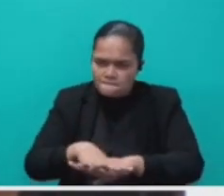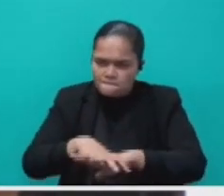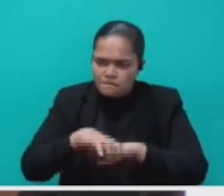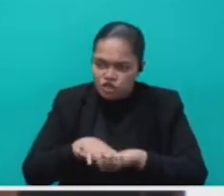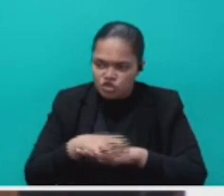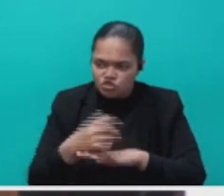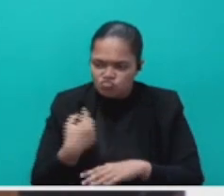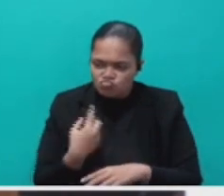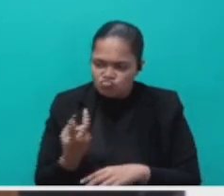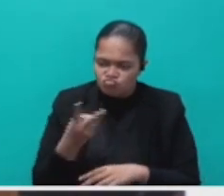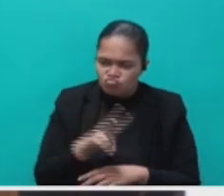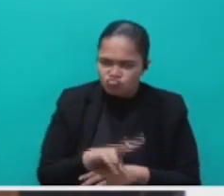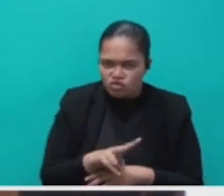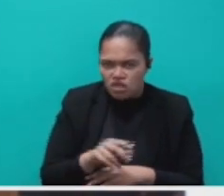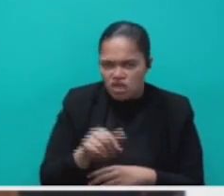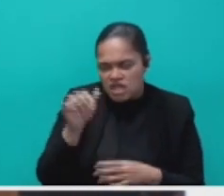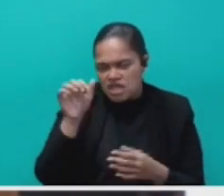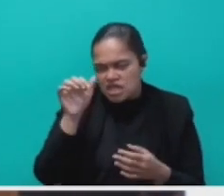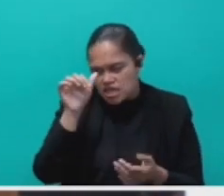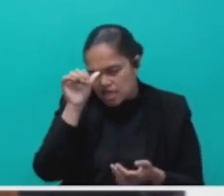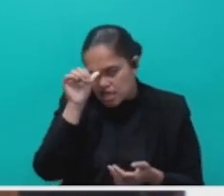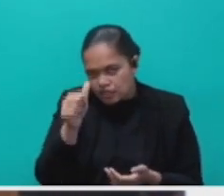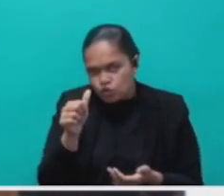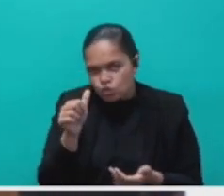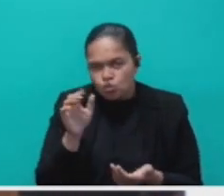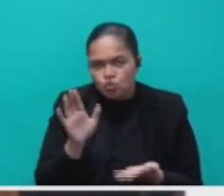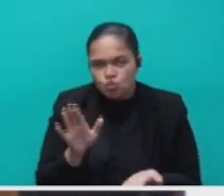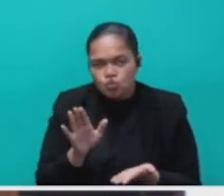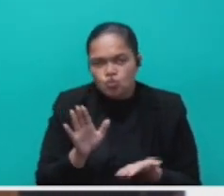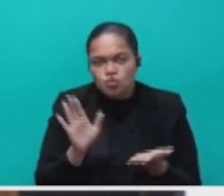Hindu. I am a British Hindu. Not a British